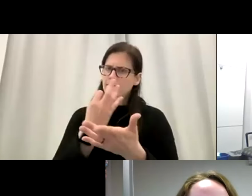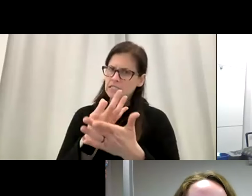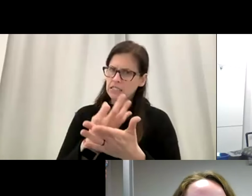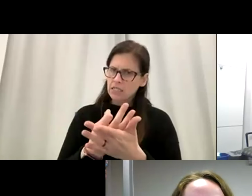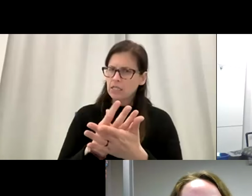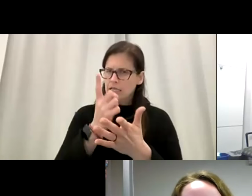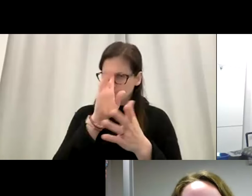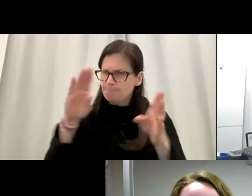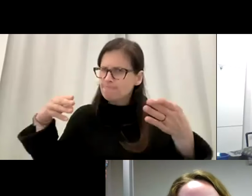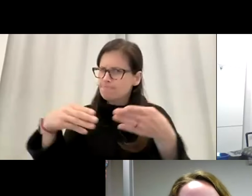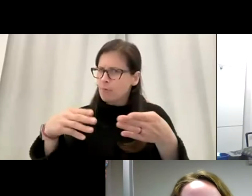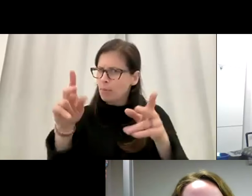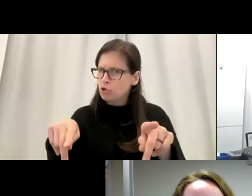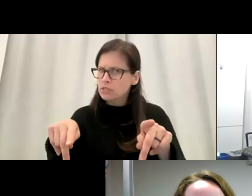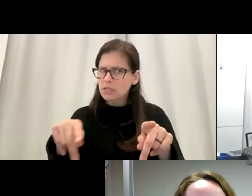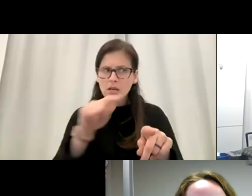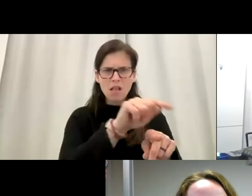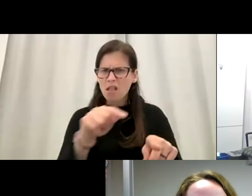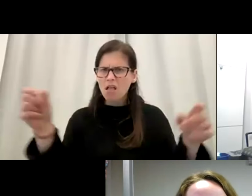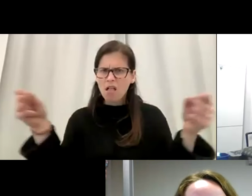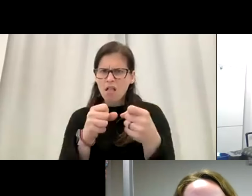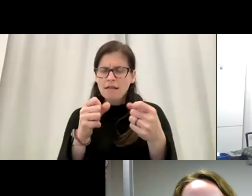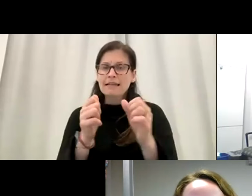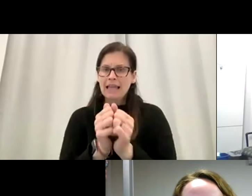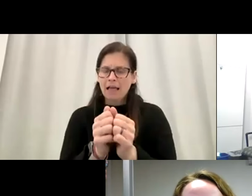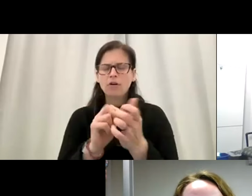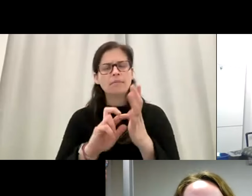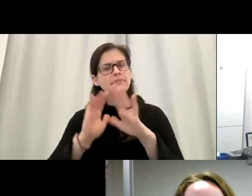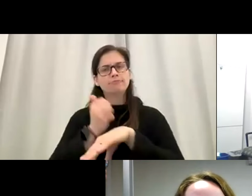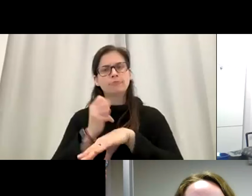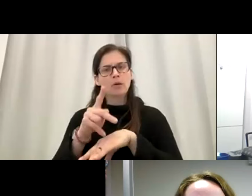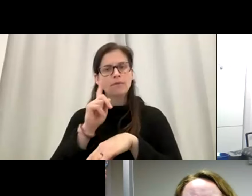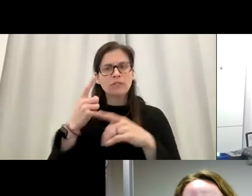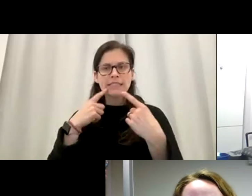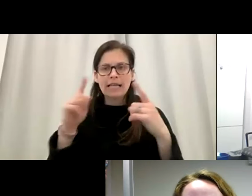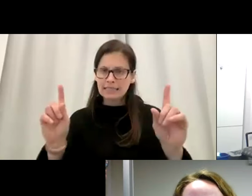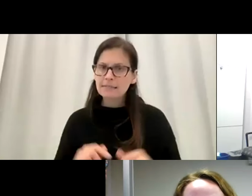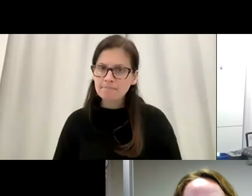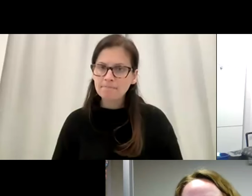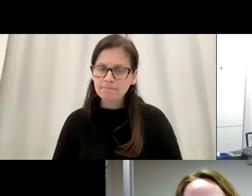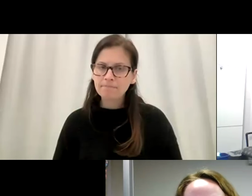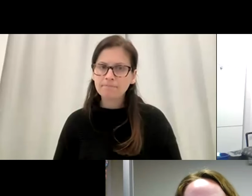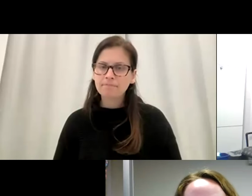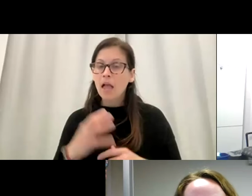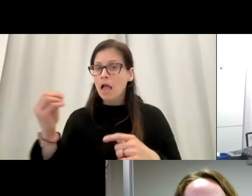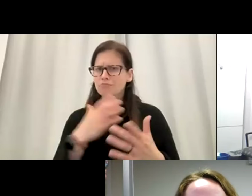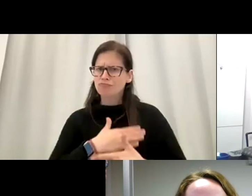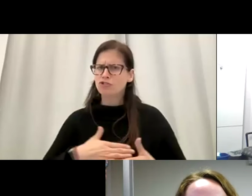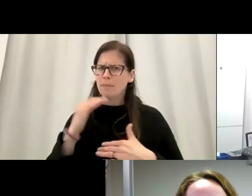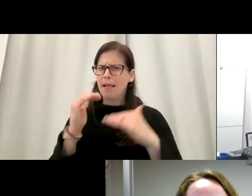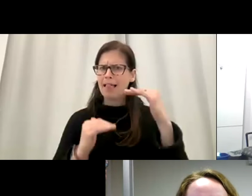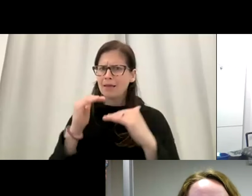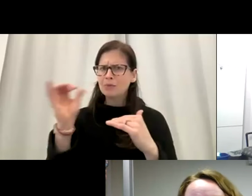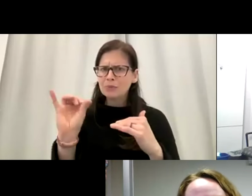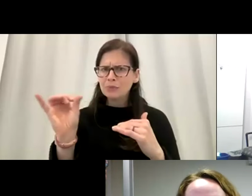person. And when you bring all of that together, I think it really sets you up for success. and also really appreciate that balance